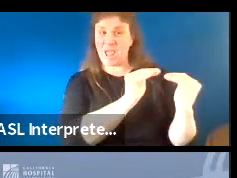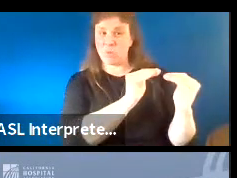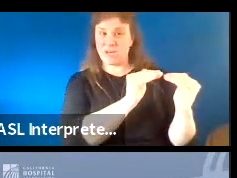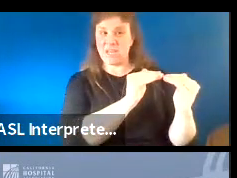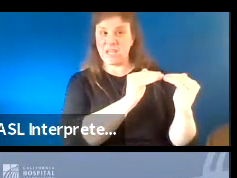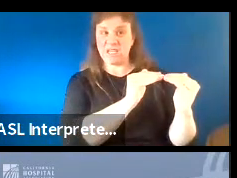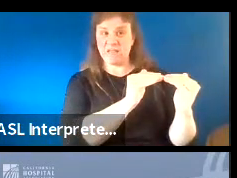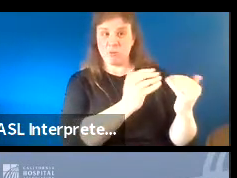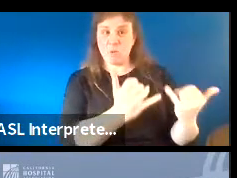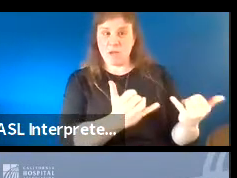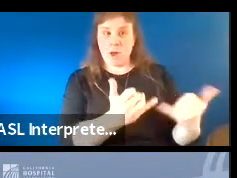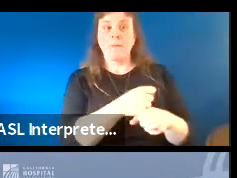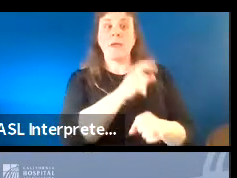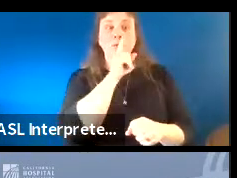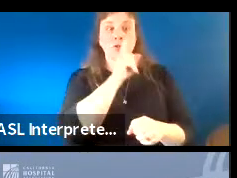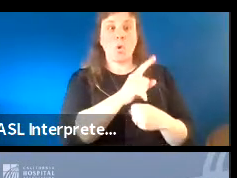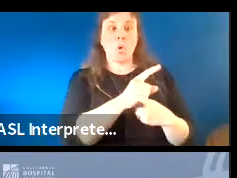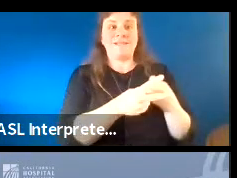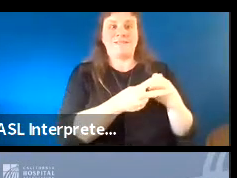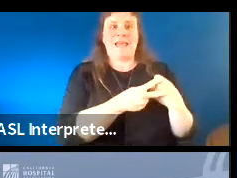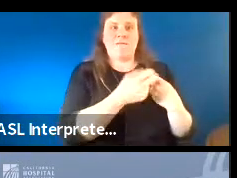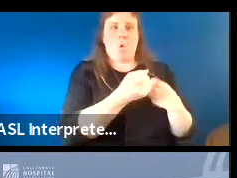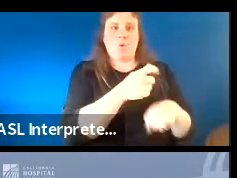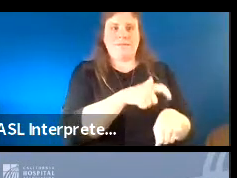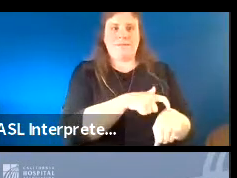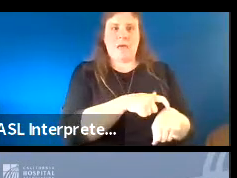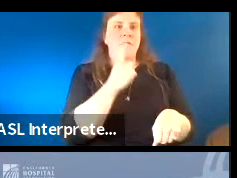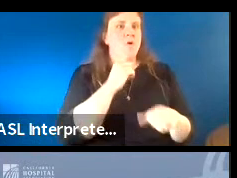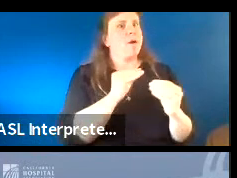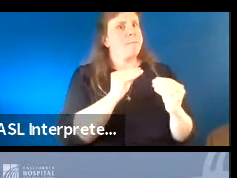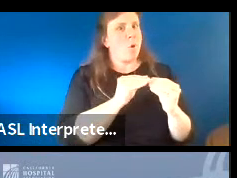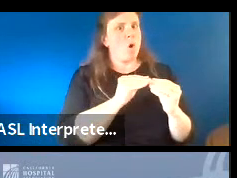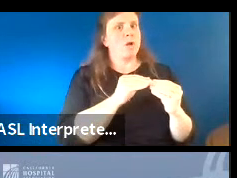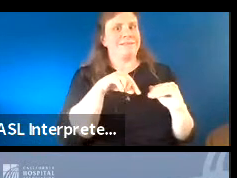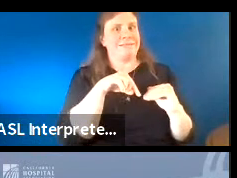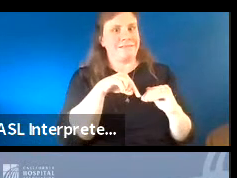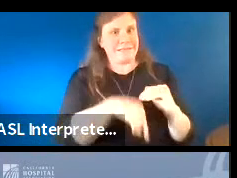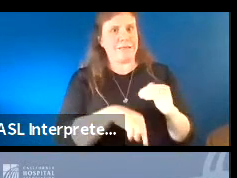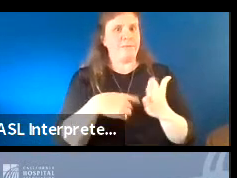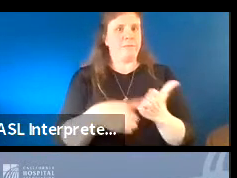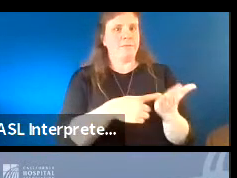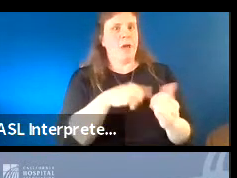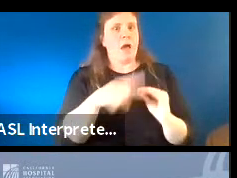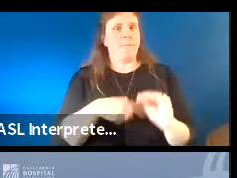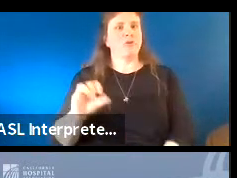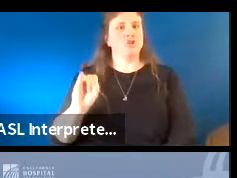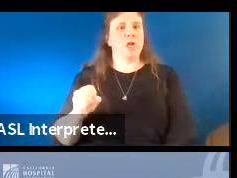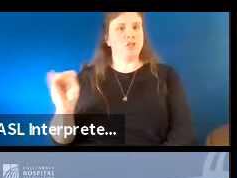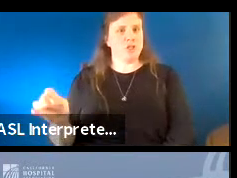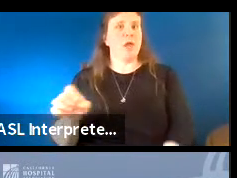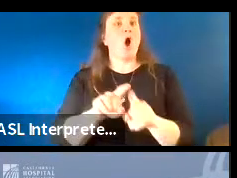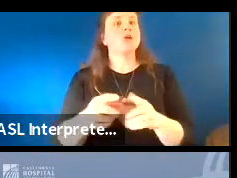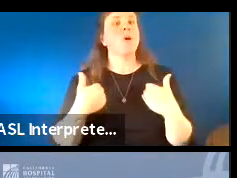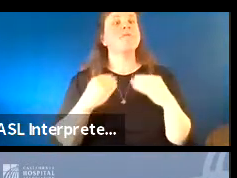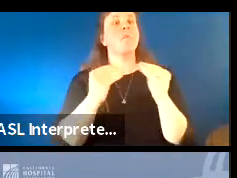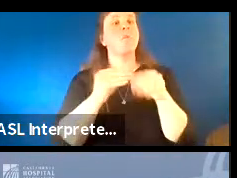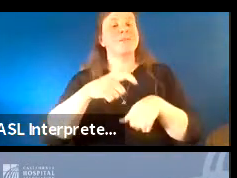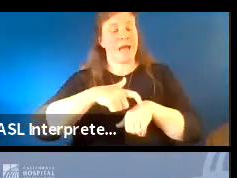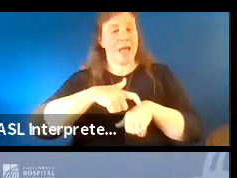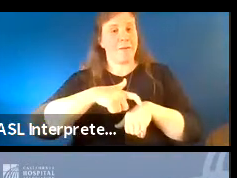can make sure to preserve time for a robust discussion about J&J and also have adequate time